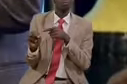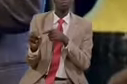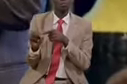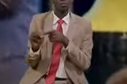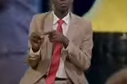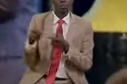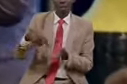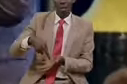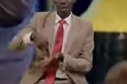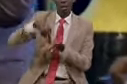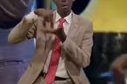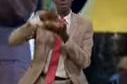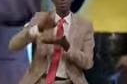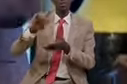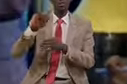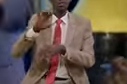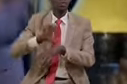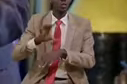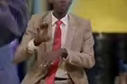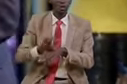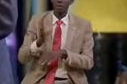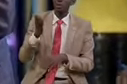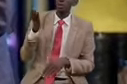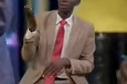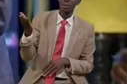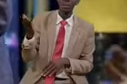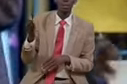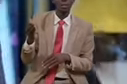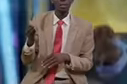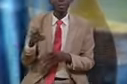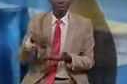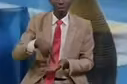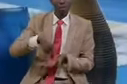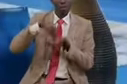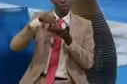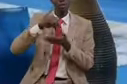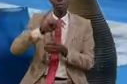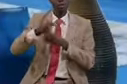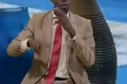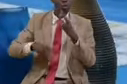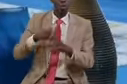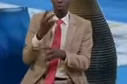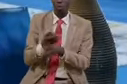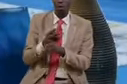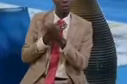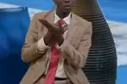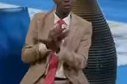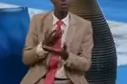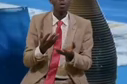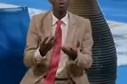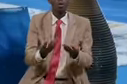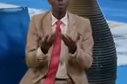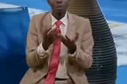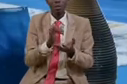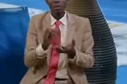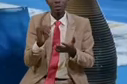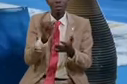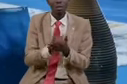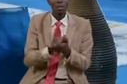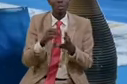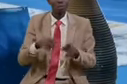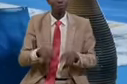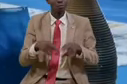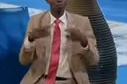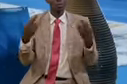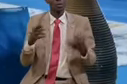representing the church there, representing the old world there, wanting the revelation, because